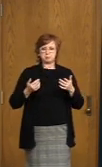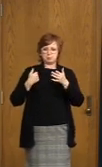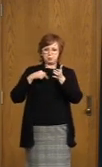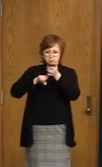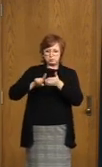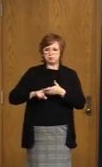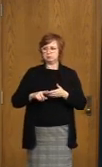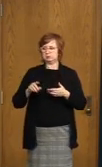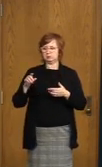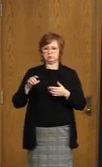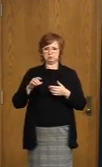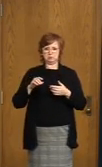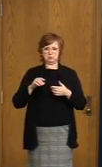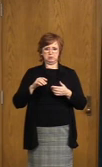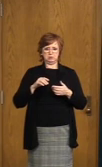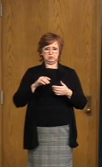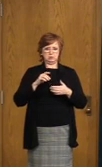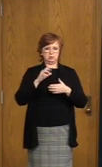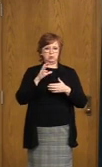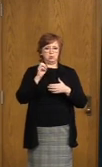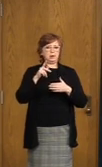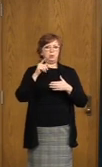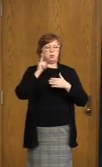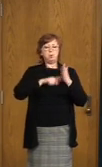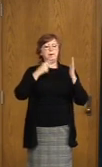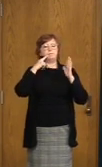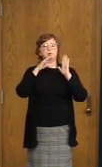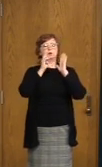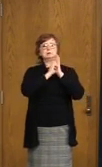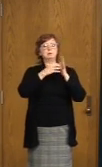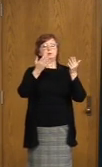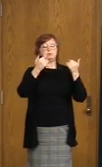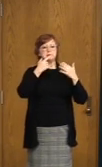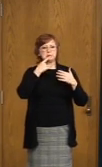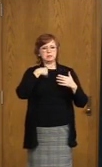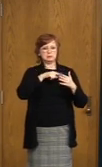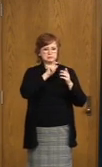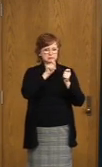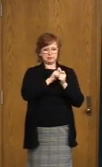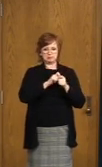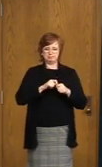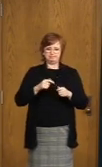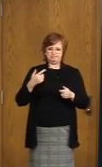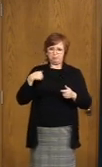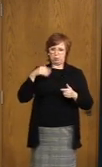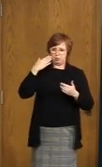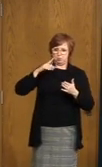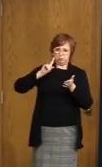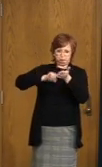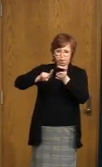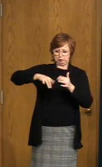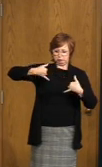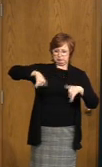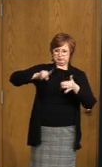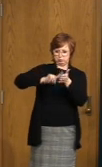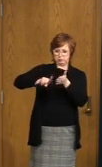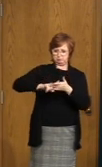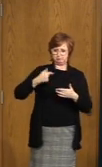What at this point can you say about what would be possible? Like, what are some of the options you're looking at? We don't have those options ascertained, as it's